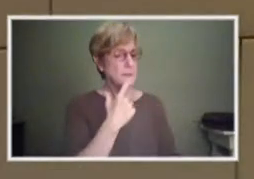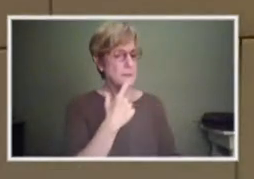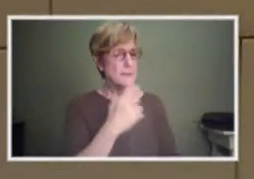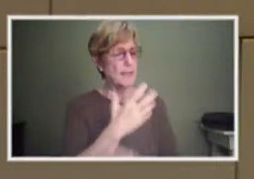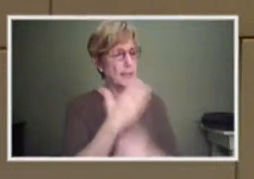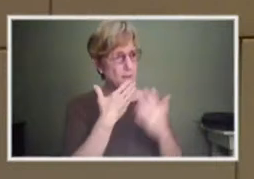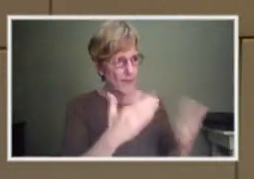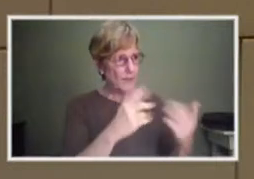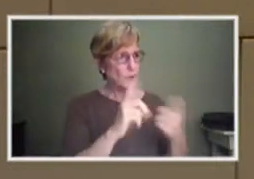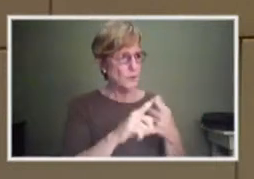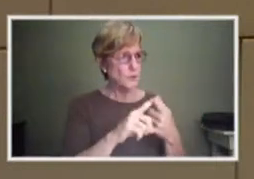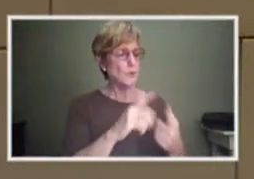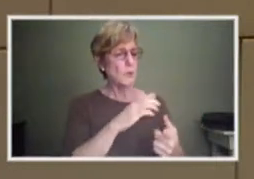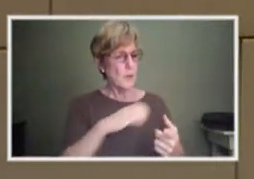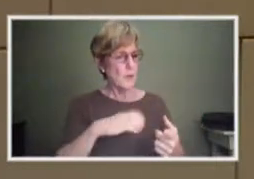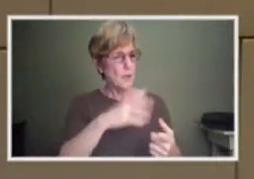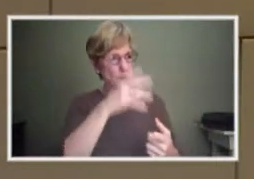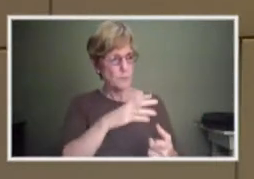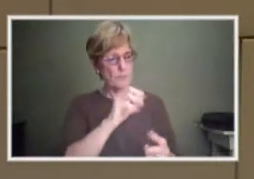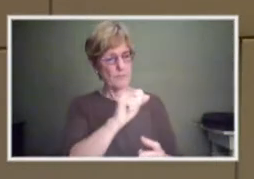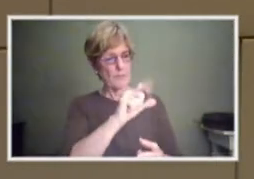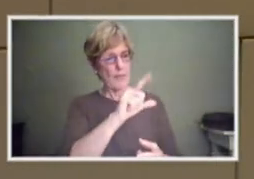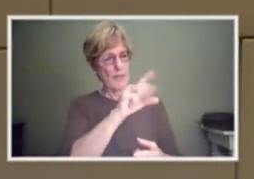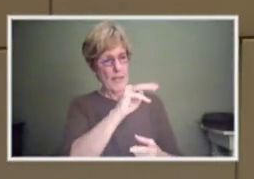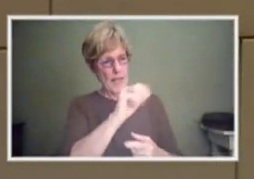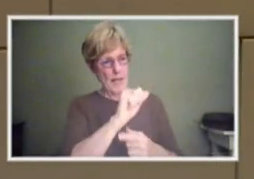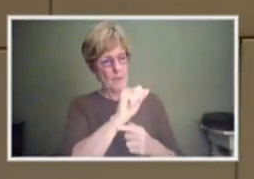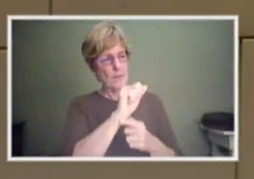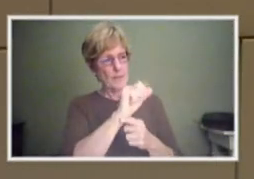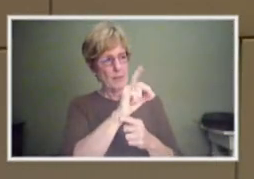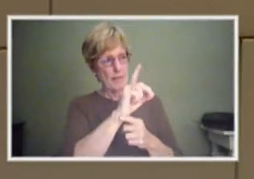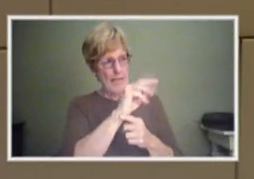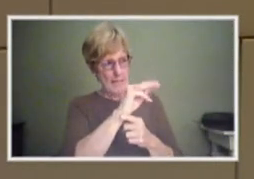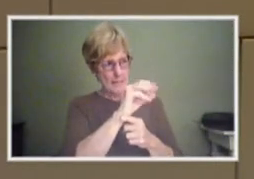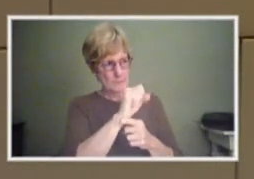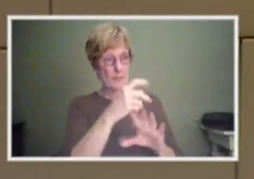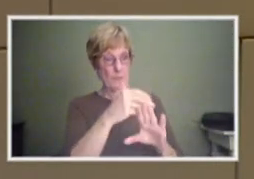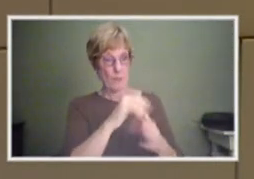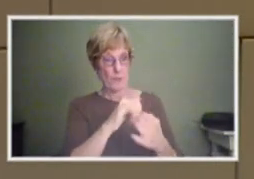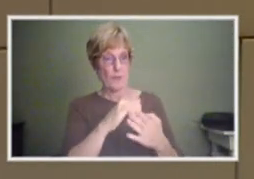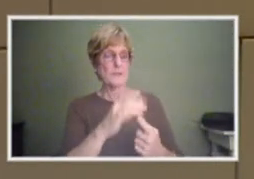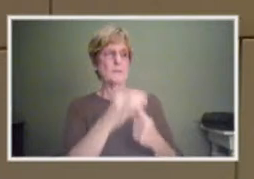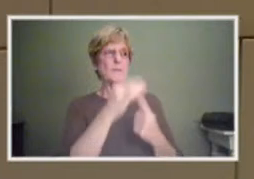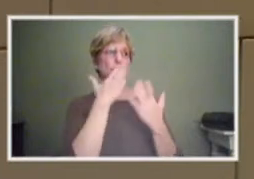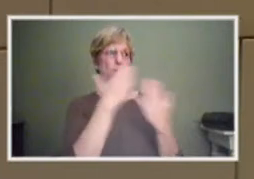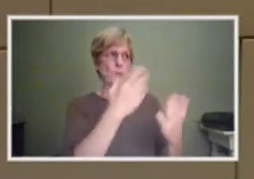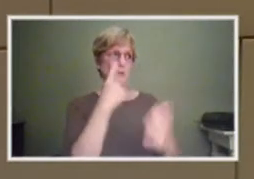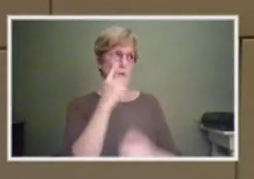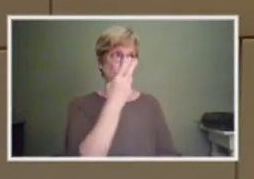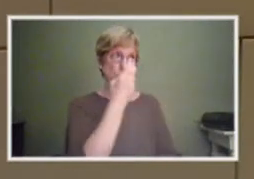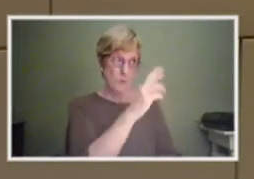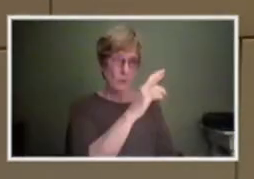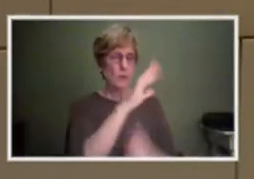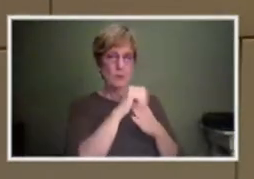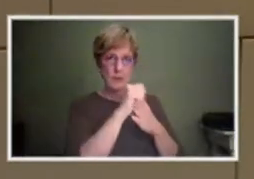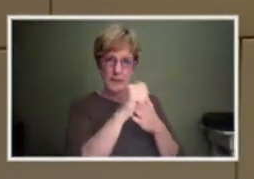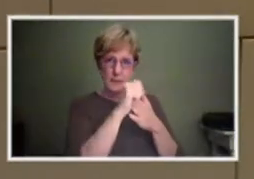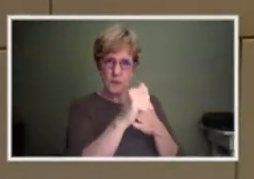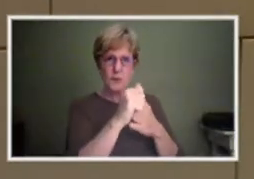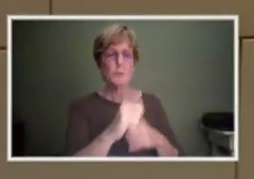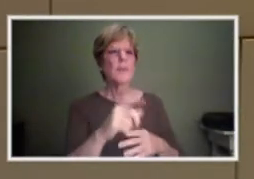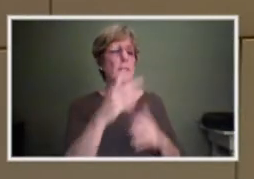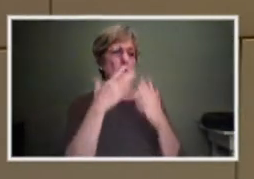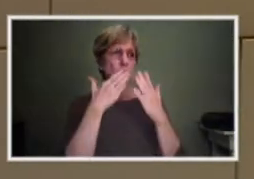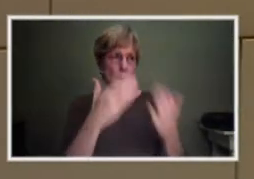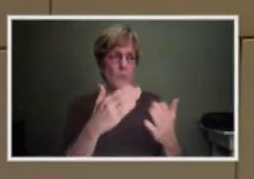to Congresswoman Emma Adams, part of the presentation. There was a special appreciation for her leadership and effort. So thank you,